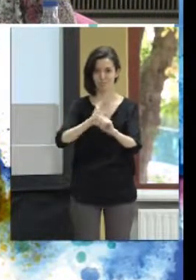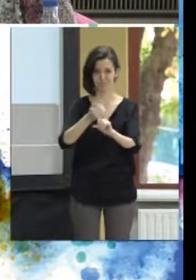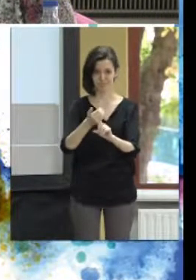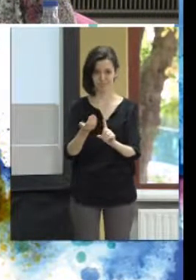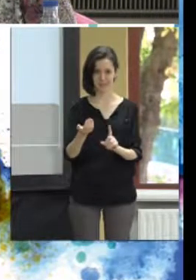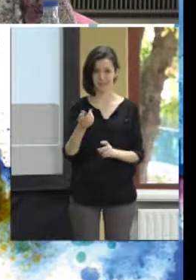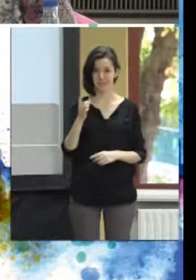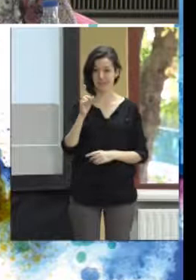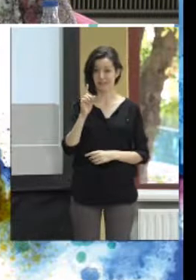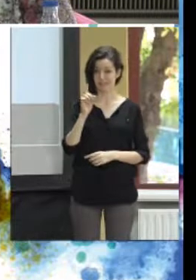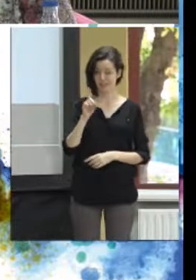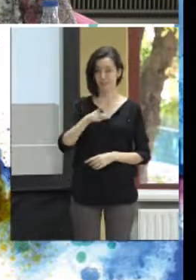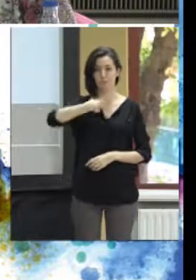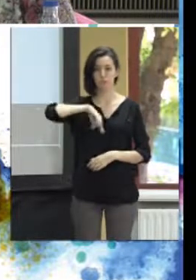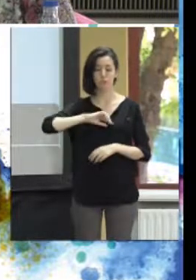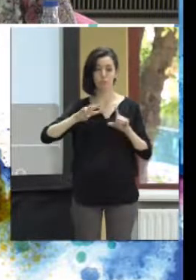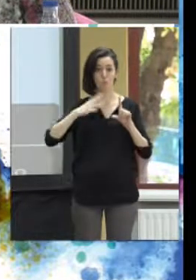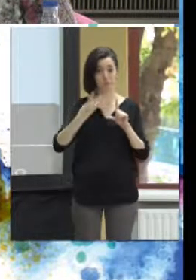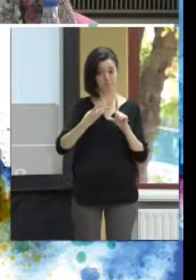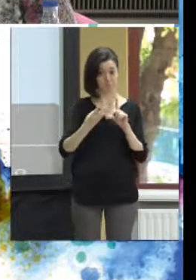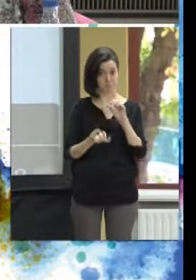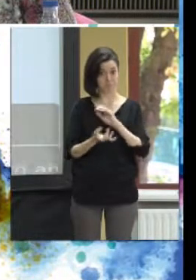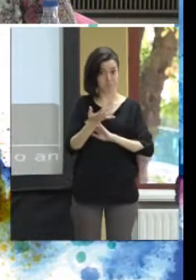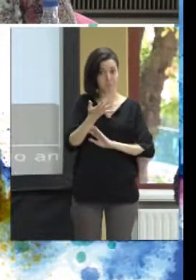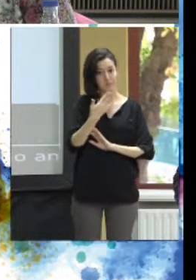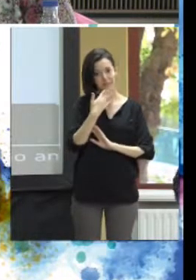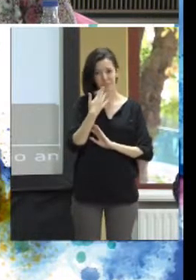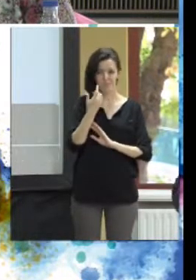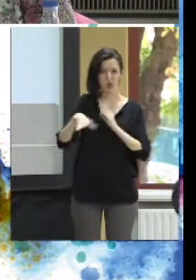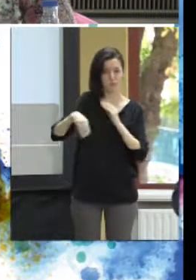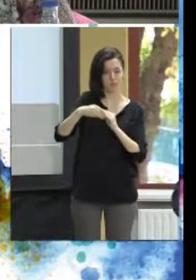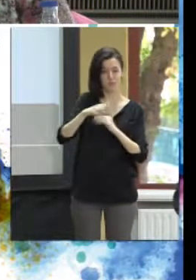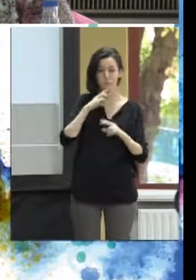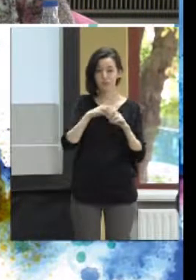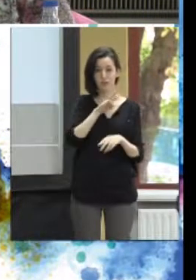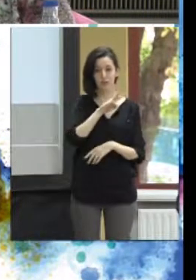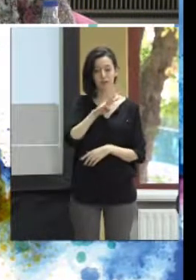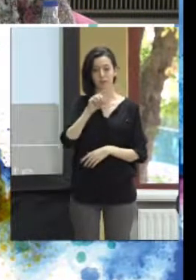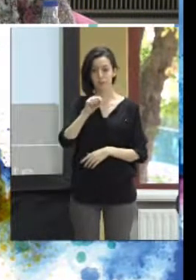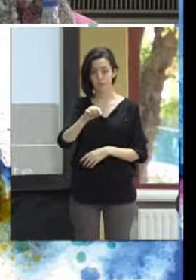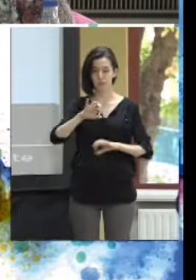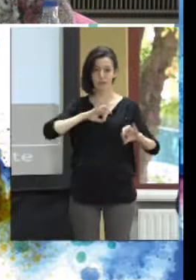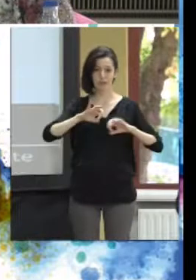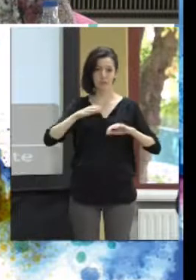for employment. We have also developed a website complementing the app, which is